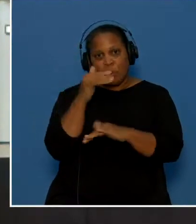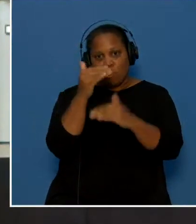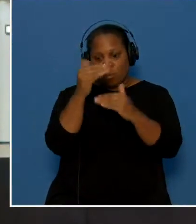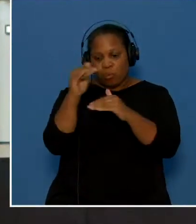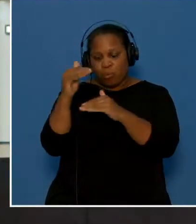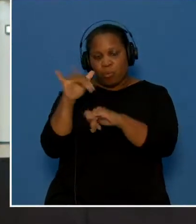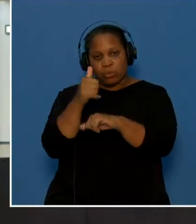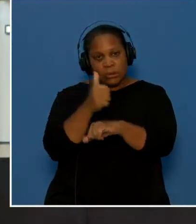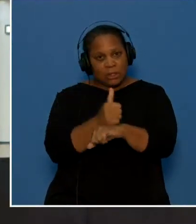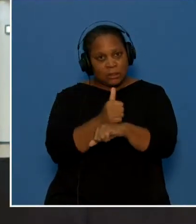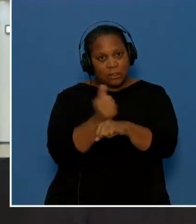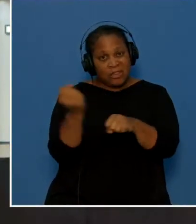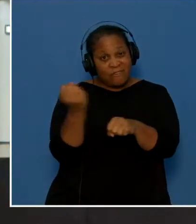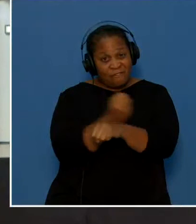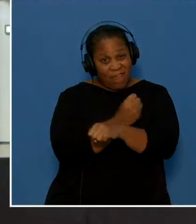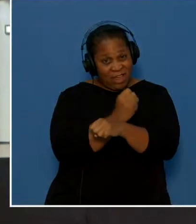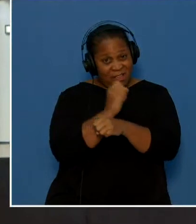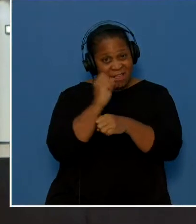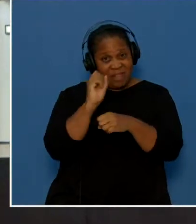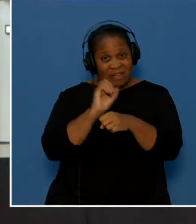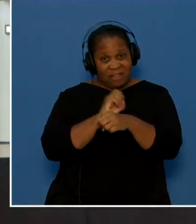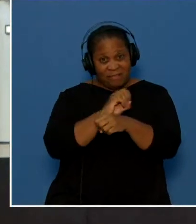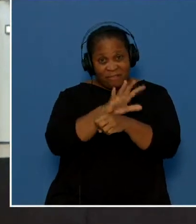to fight the virus.